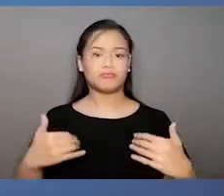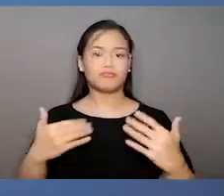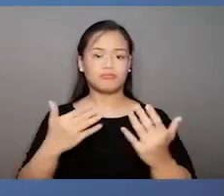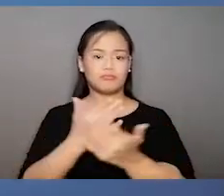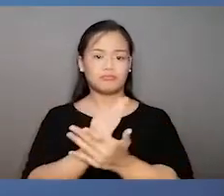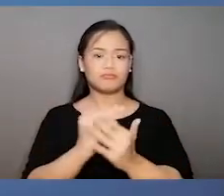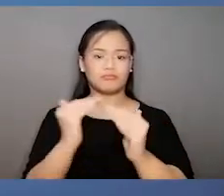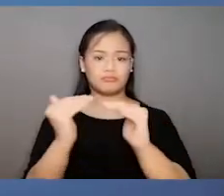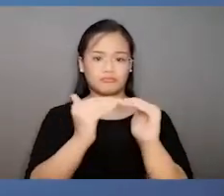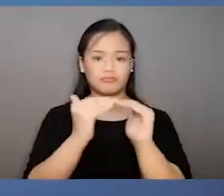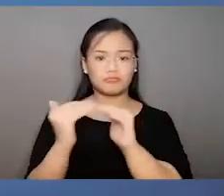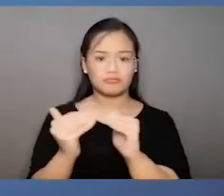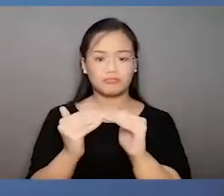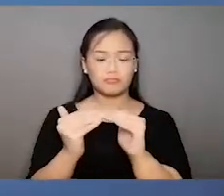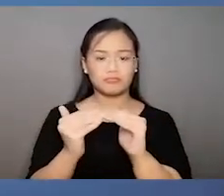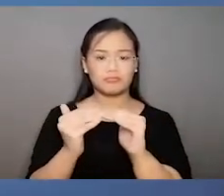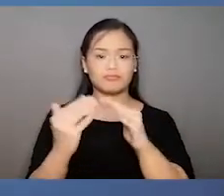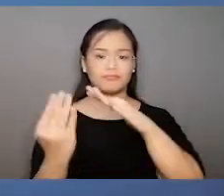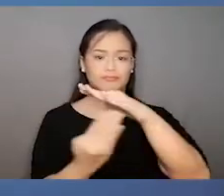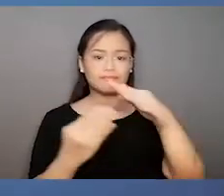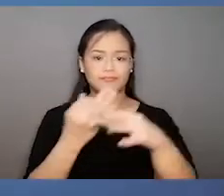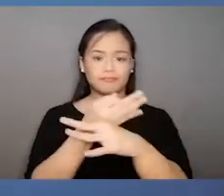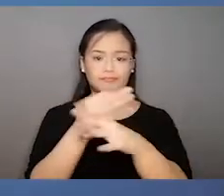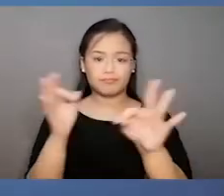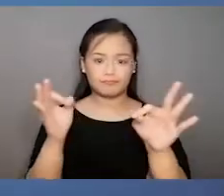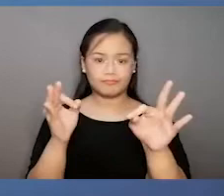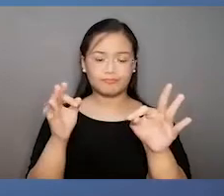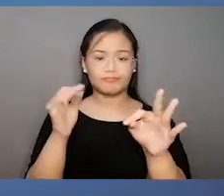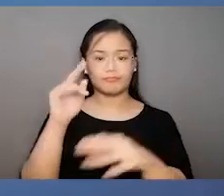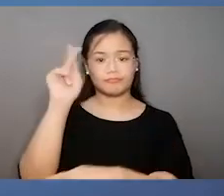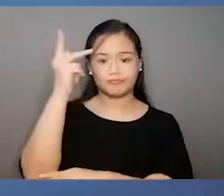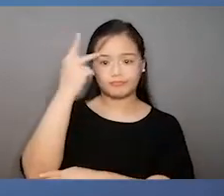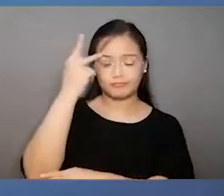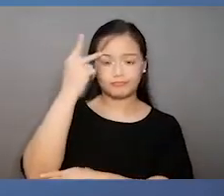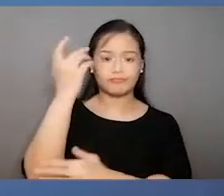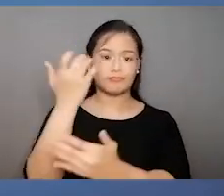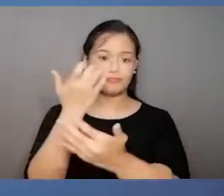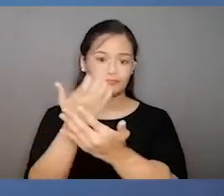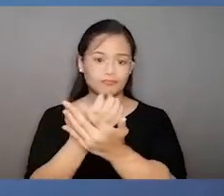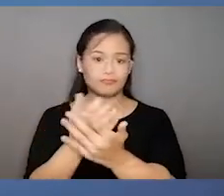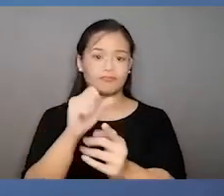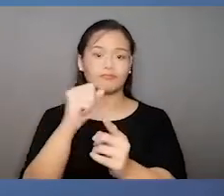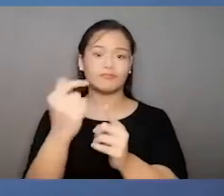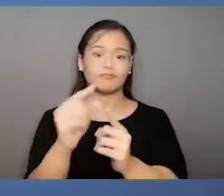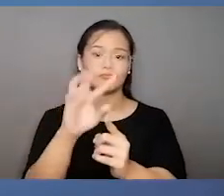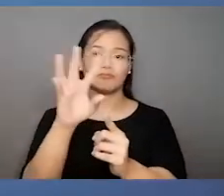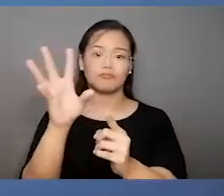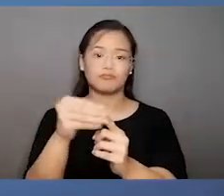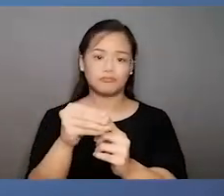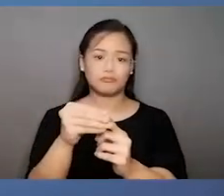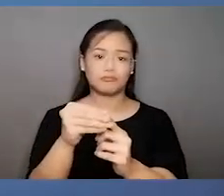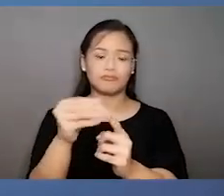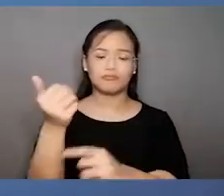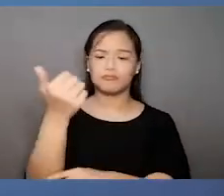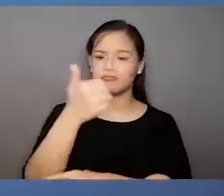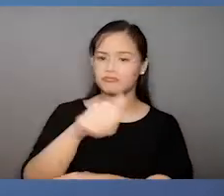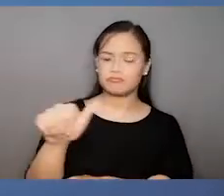fundamental freedoms in the political, economic, and social, cultural, or any other field of public